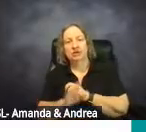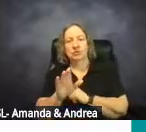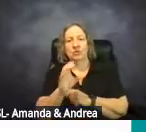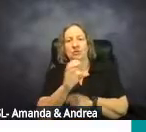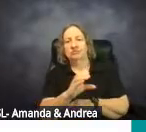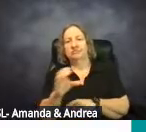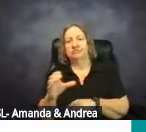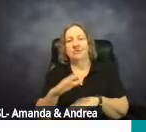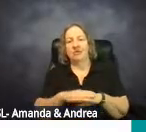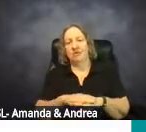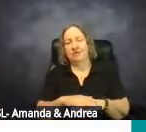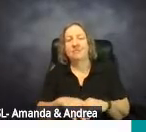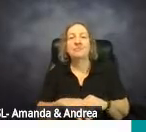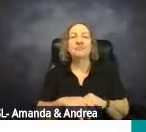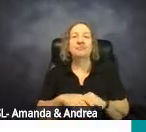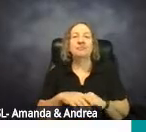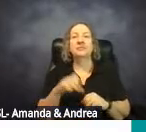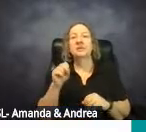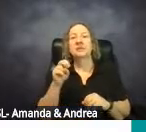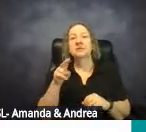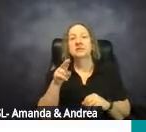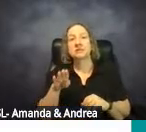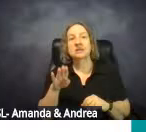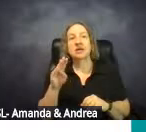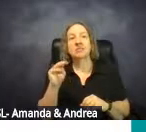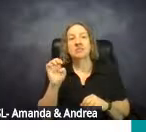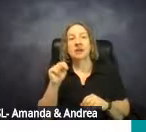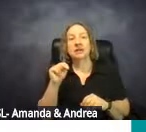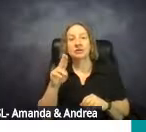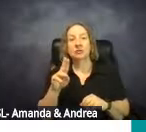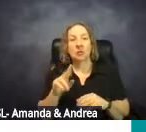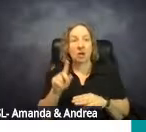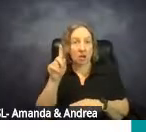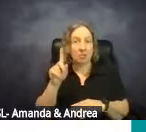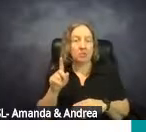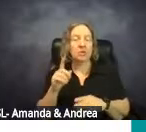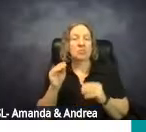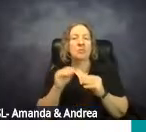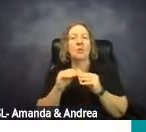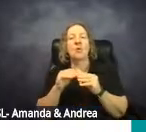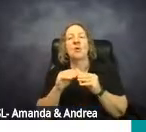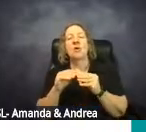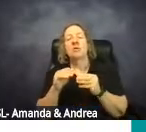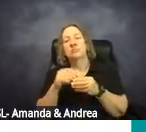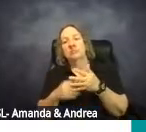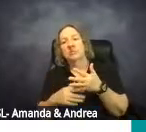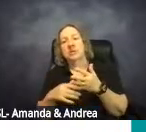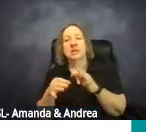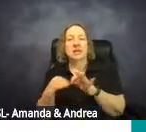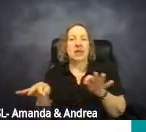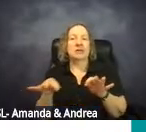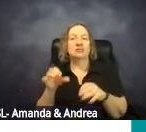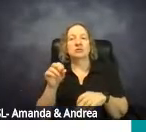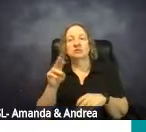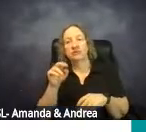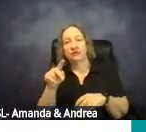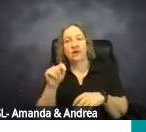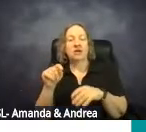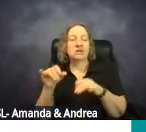the sub-menu up arrow to access more settings, including language, font size, and font